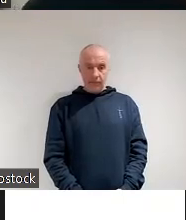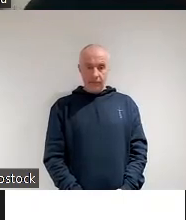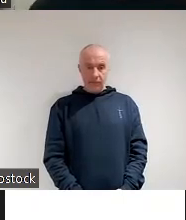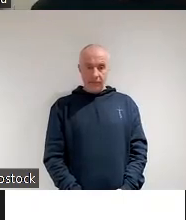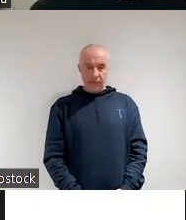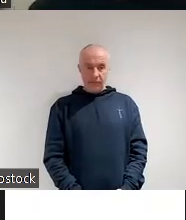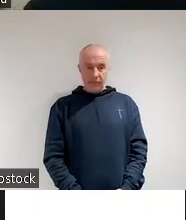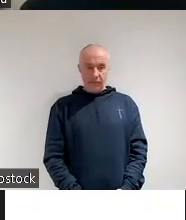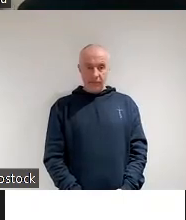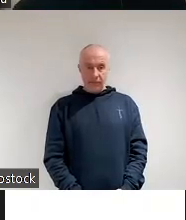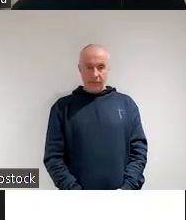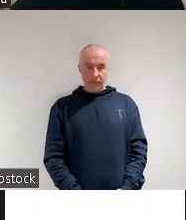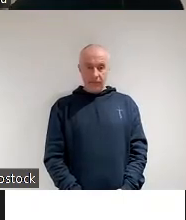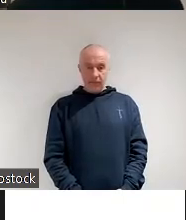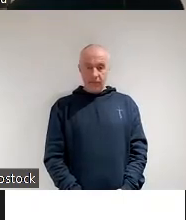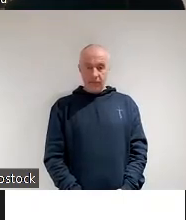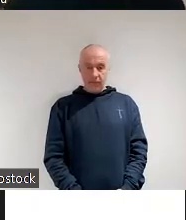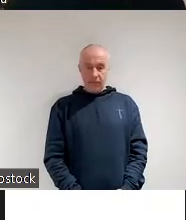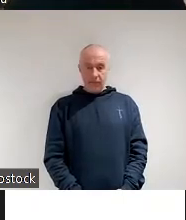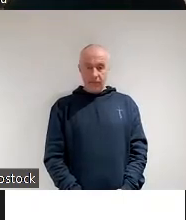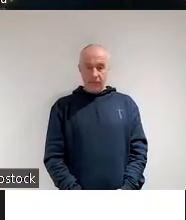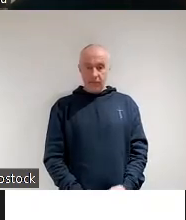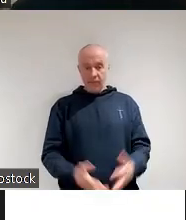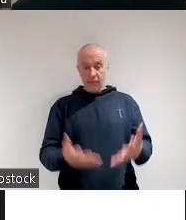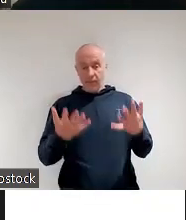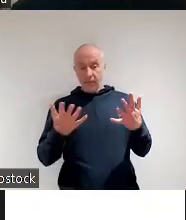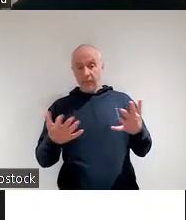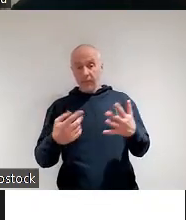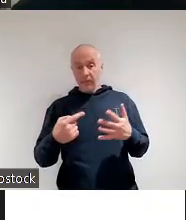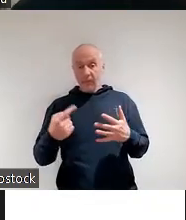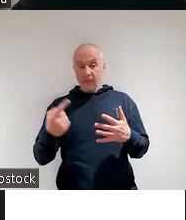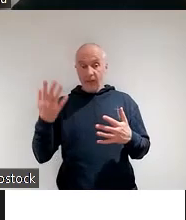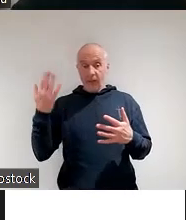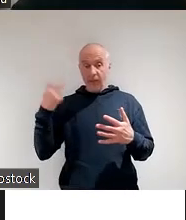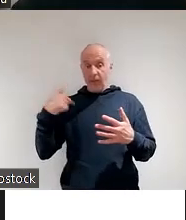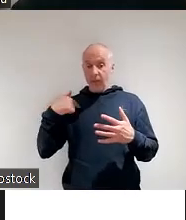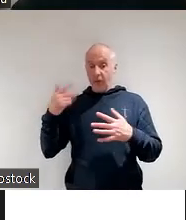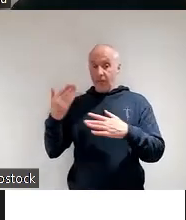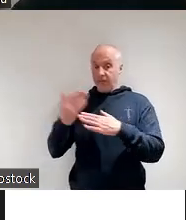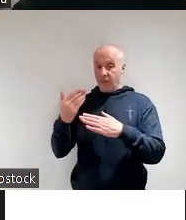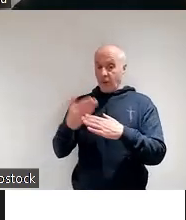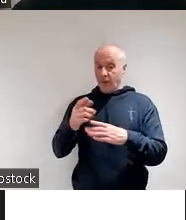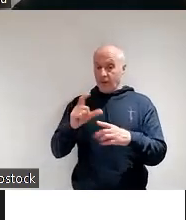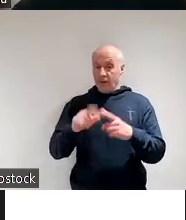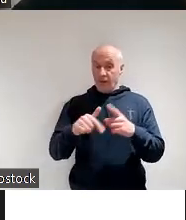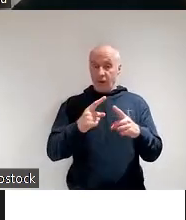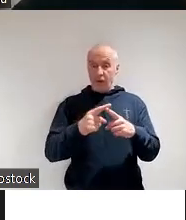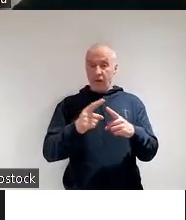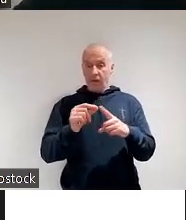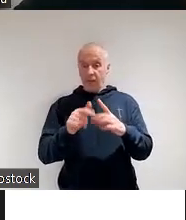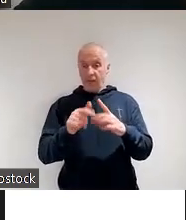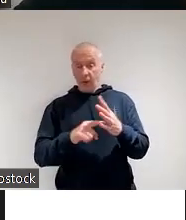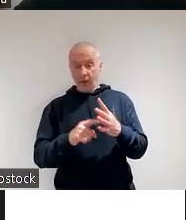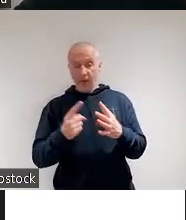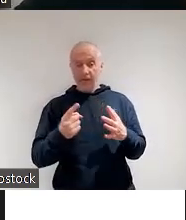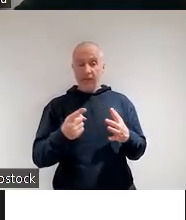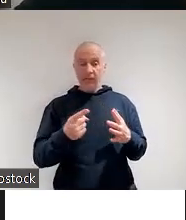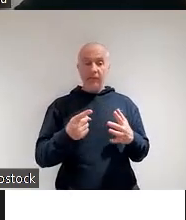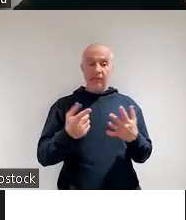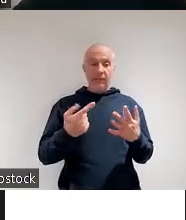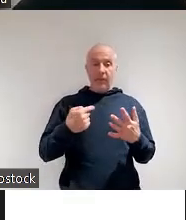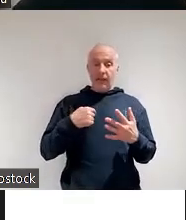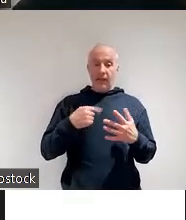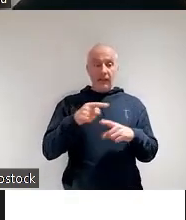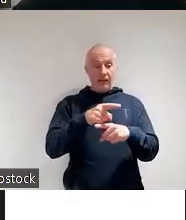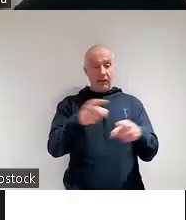So again, it's not because I worked in the ChargePoint, as I like to promote anything to do with ChargePoint. It's a